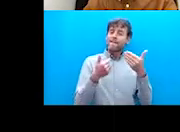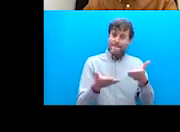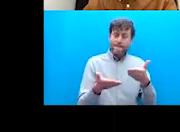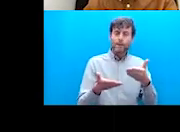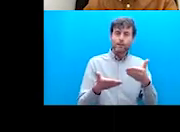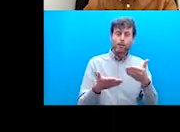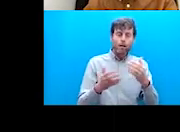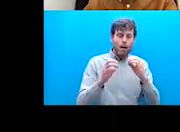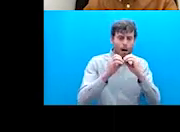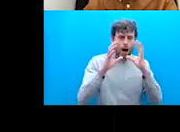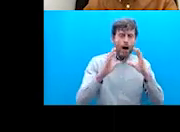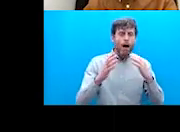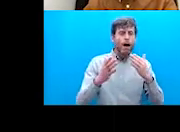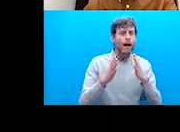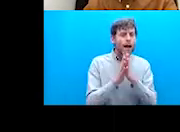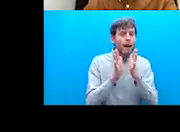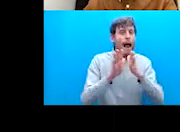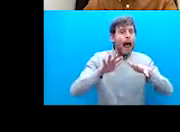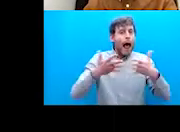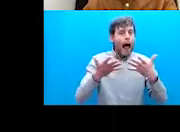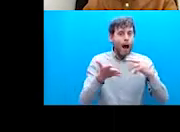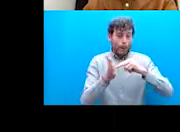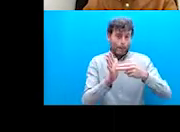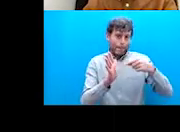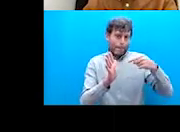of meaning. Now, according to the theory,